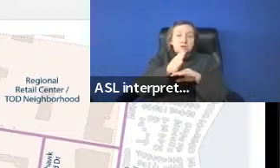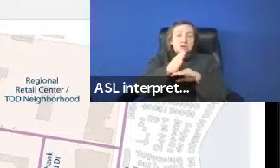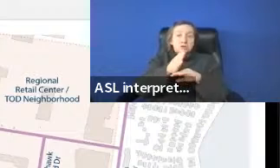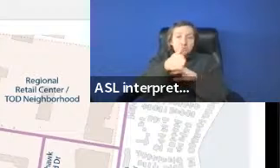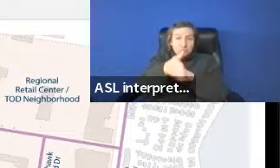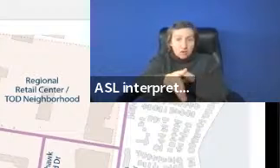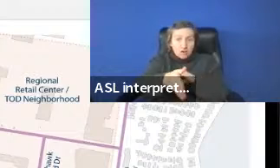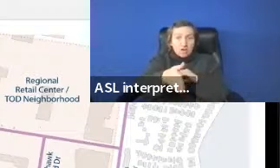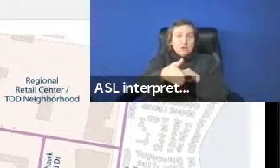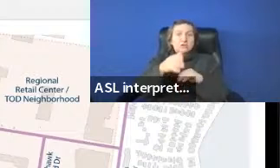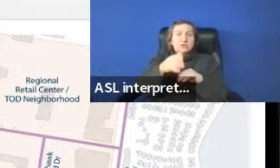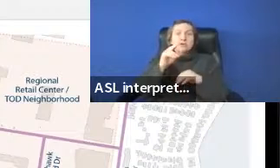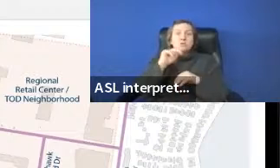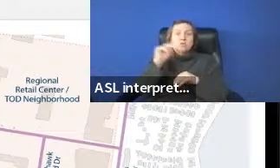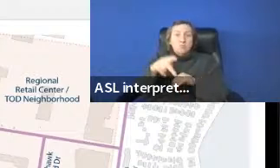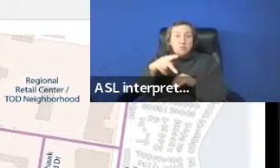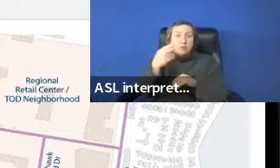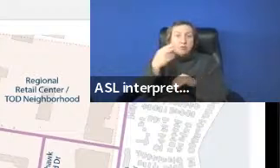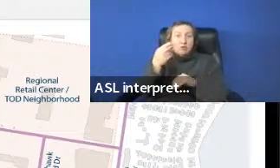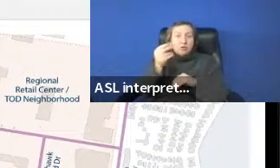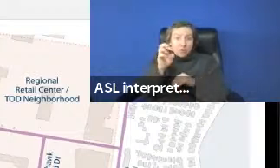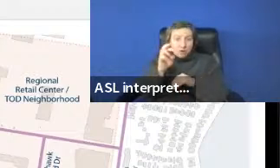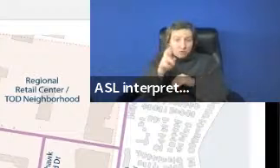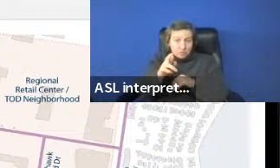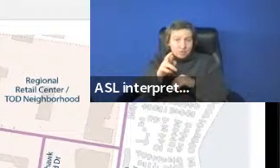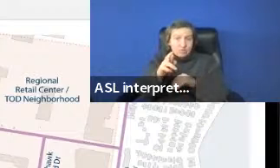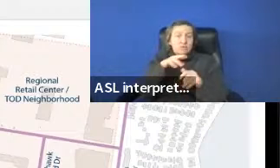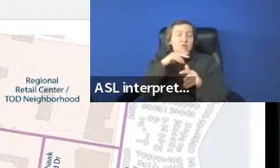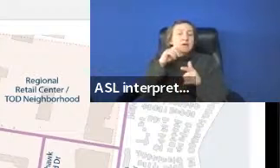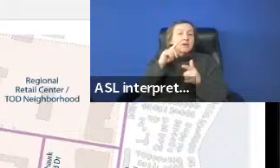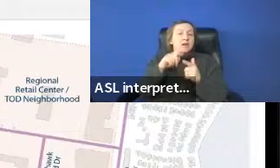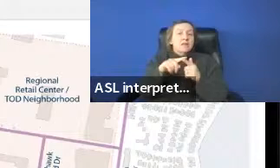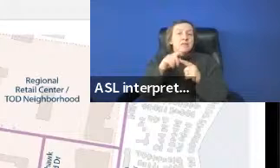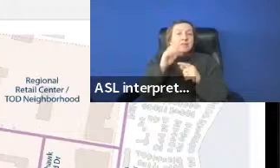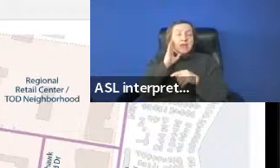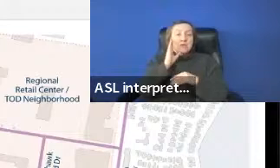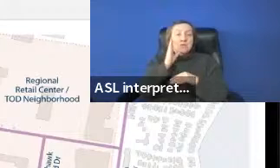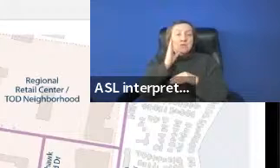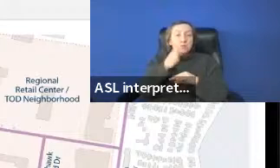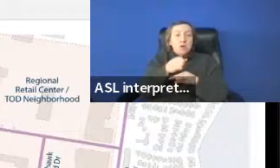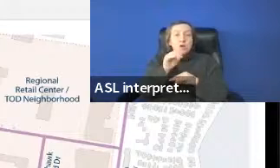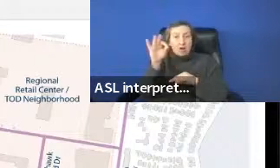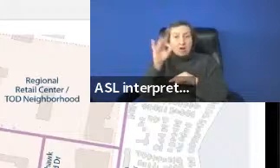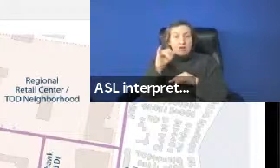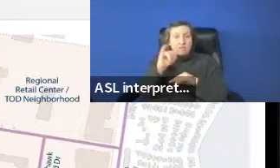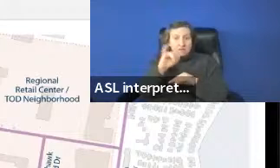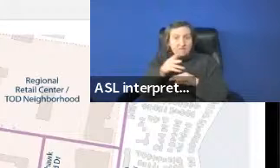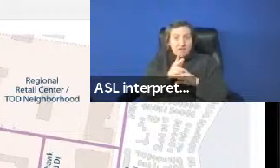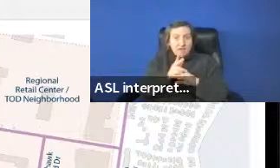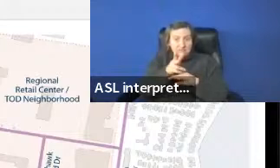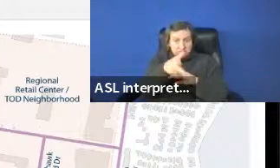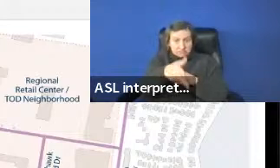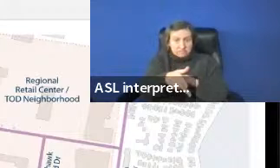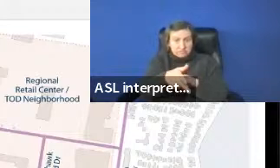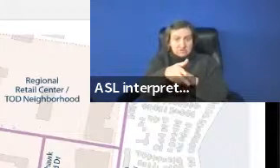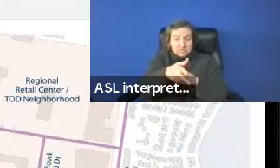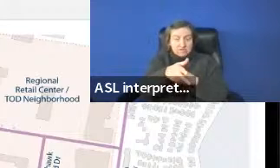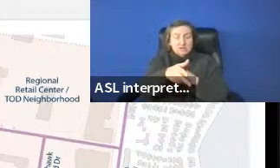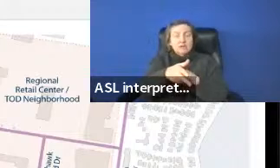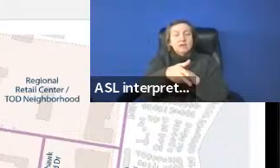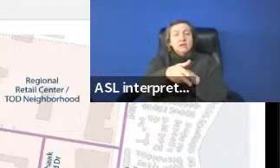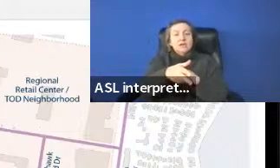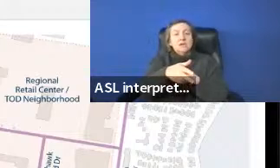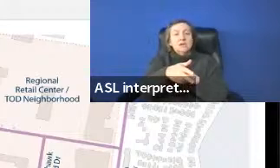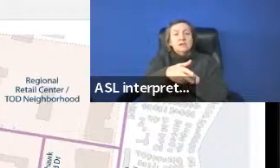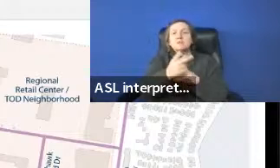North Portland Harbor, and then get off of I-5. But then all you would have to do is